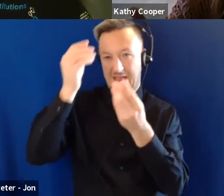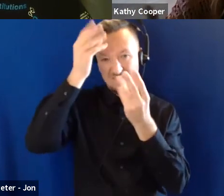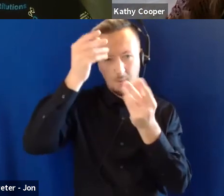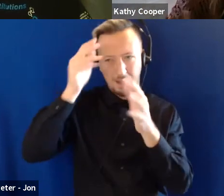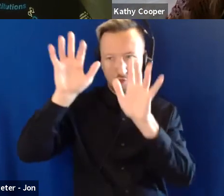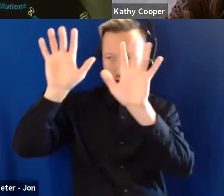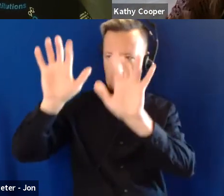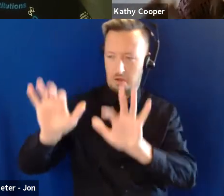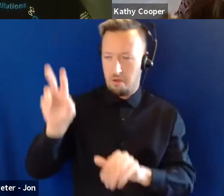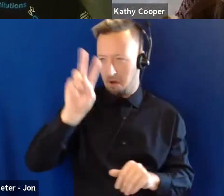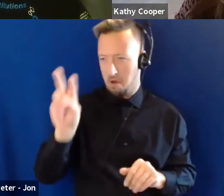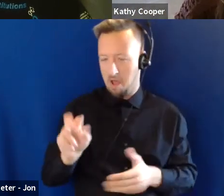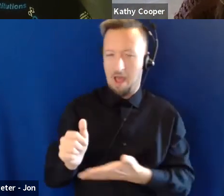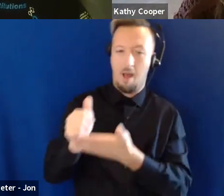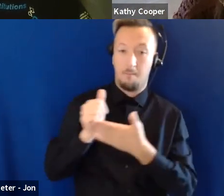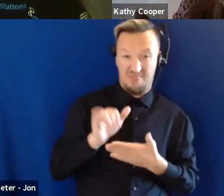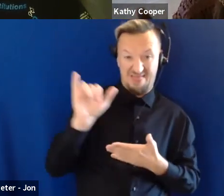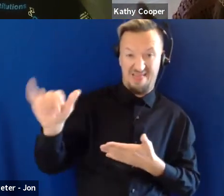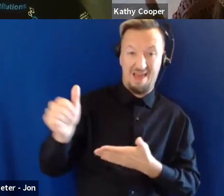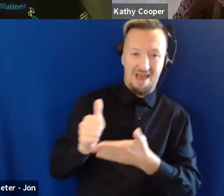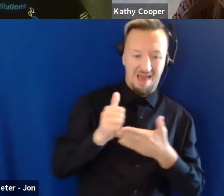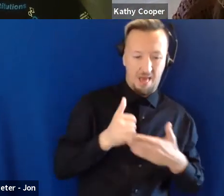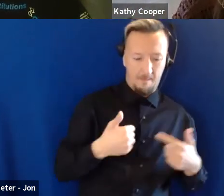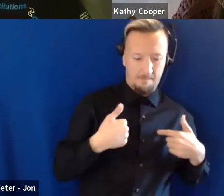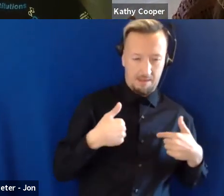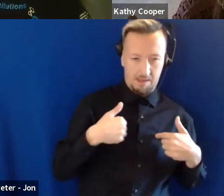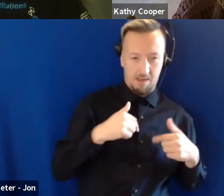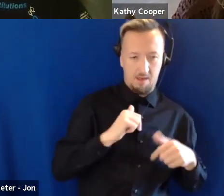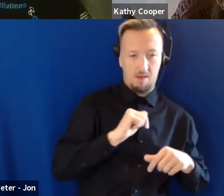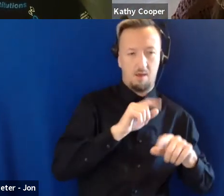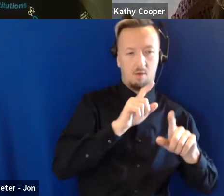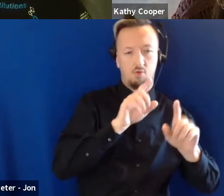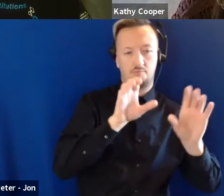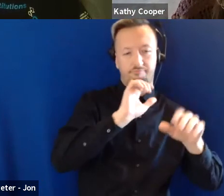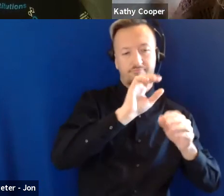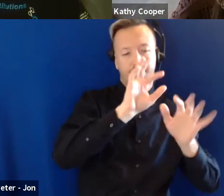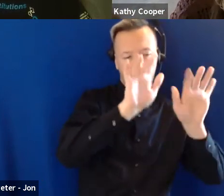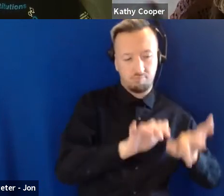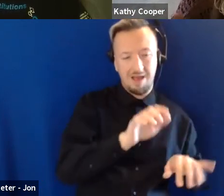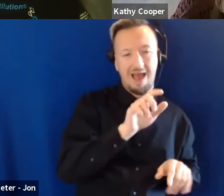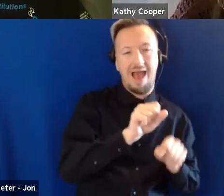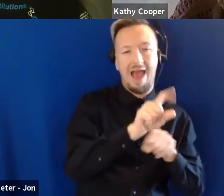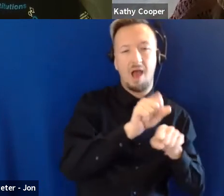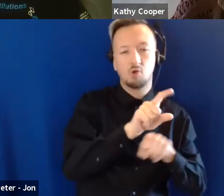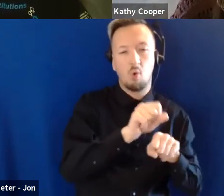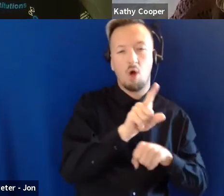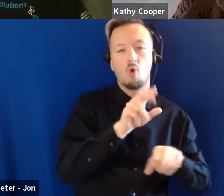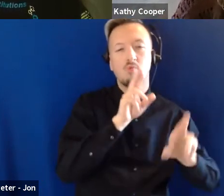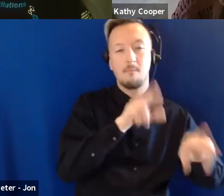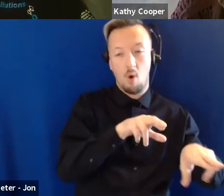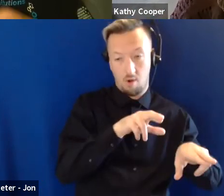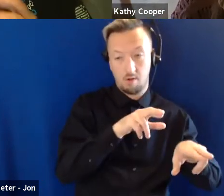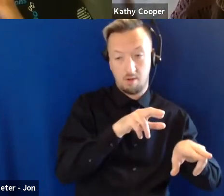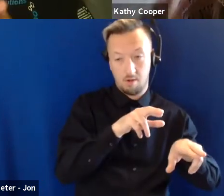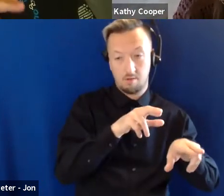have. And then I use a lot of that for my annual report that I put out that shows some of that stuff and much